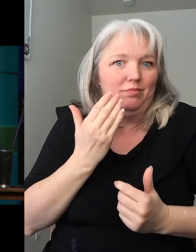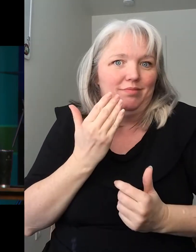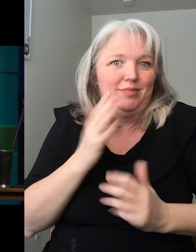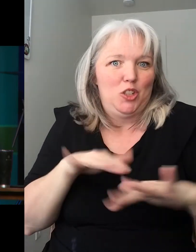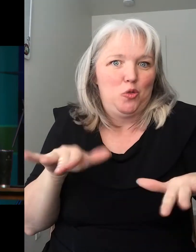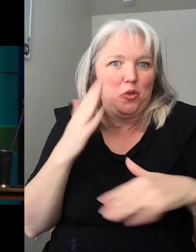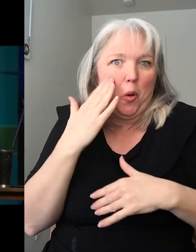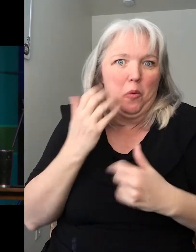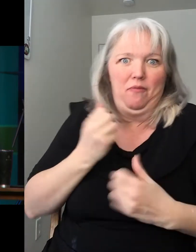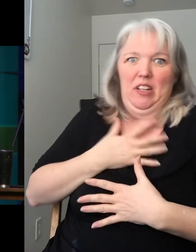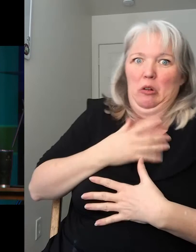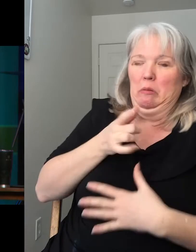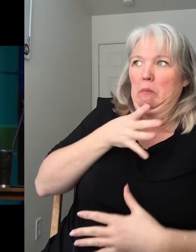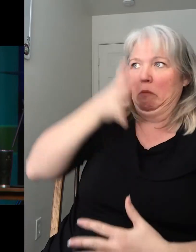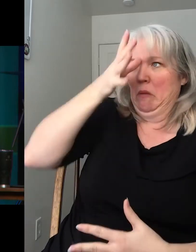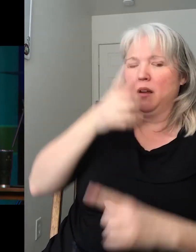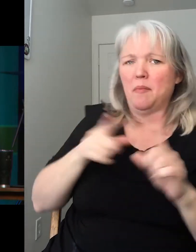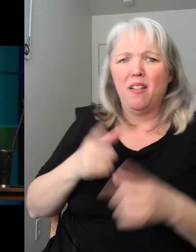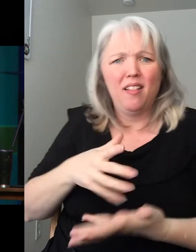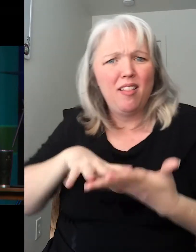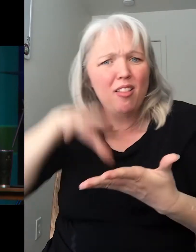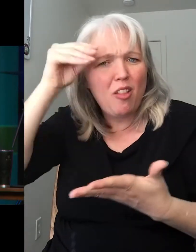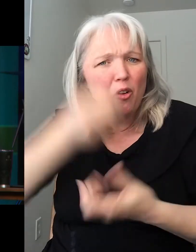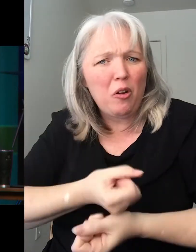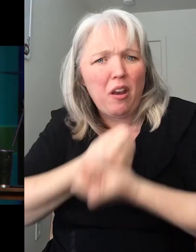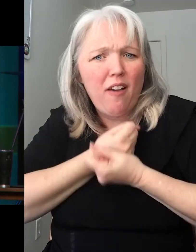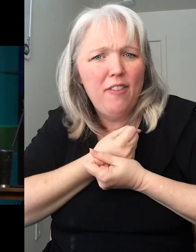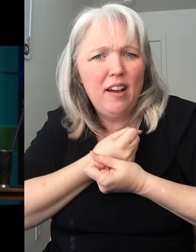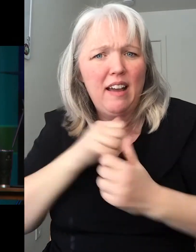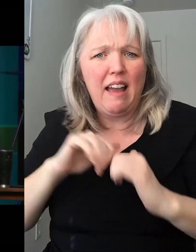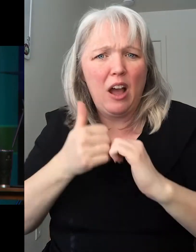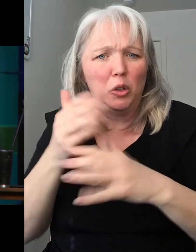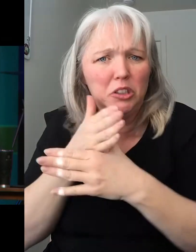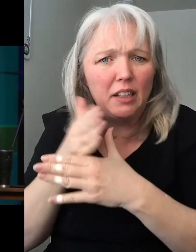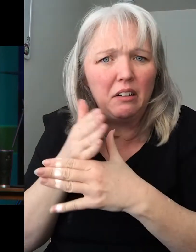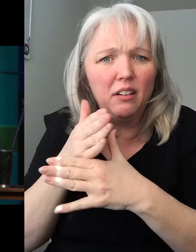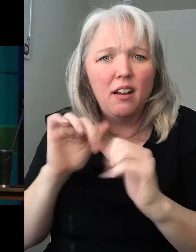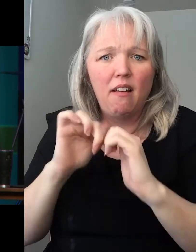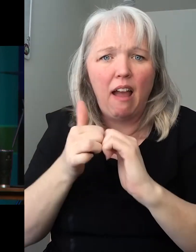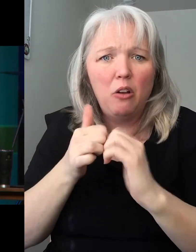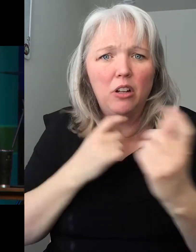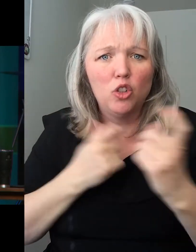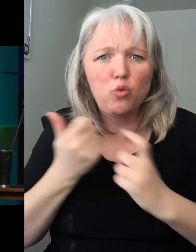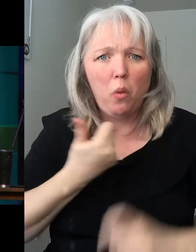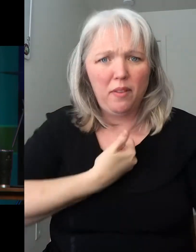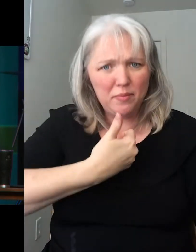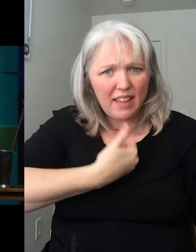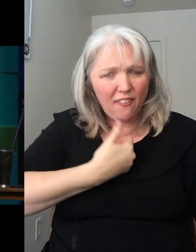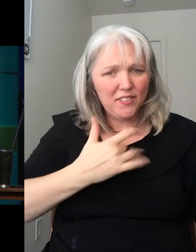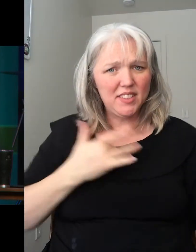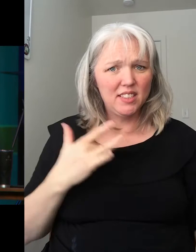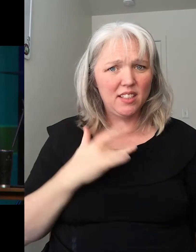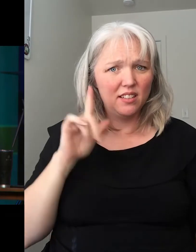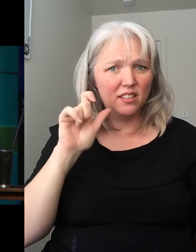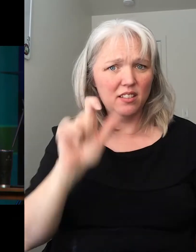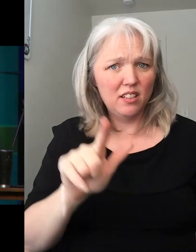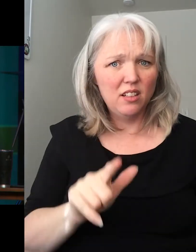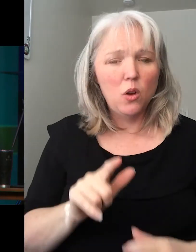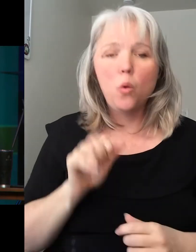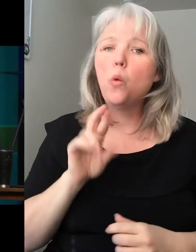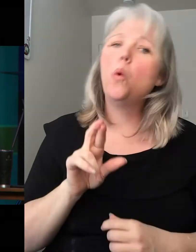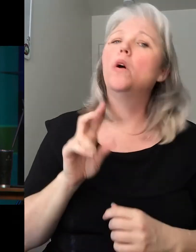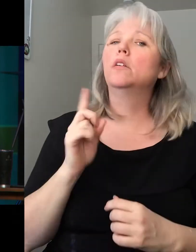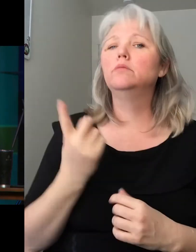know to fear you, but have they learned how to love? Have they learned how to share? Have they learned how to control their own